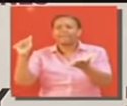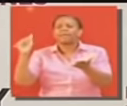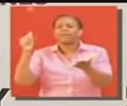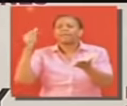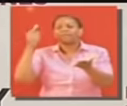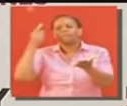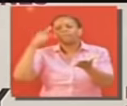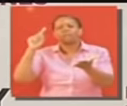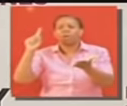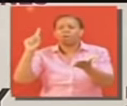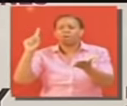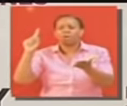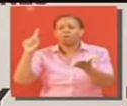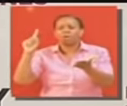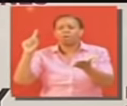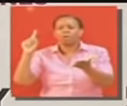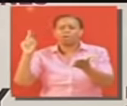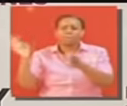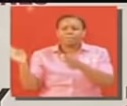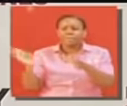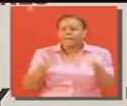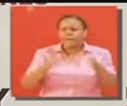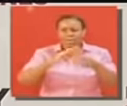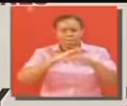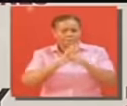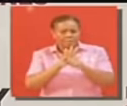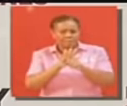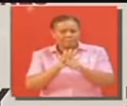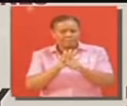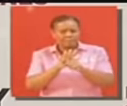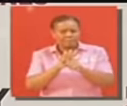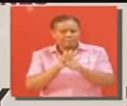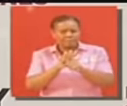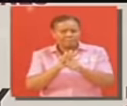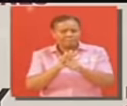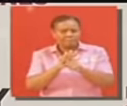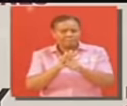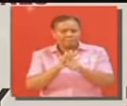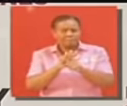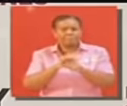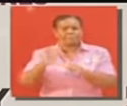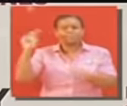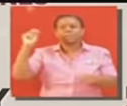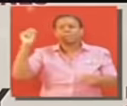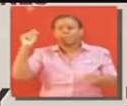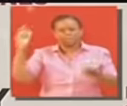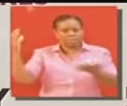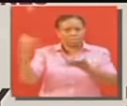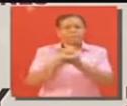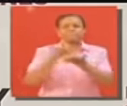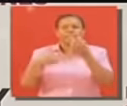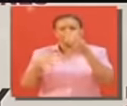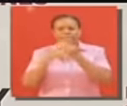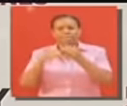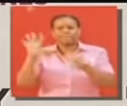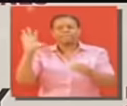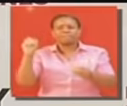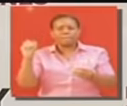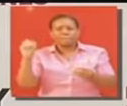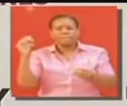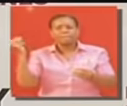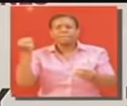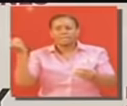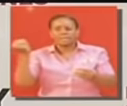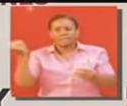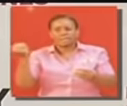of a budgetary approval. Tobago, in addition, got an additional $50 million outside of the